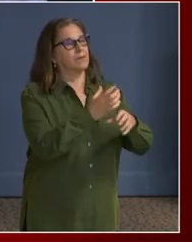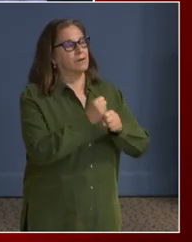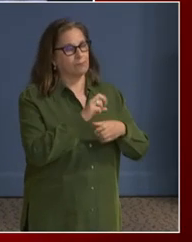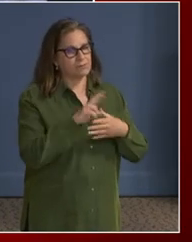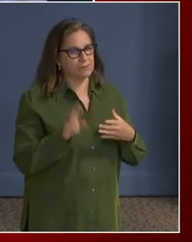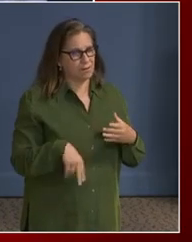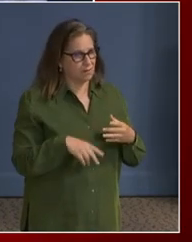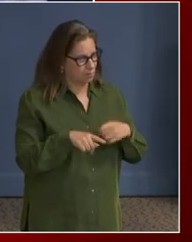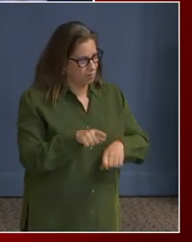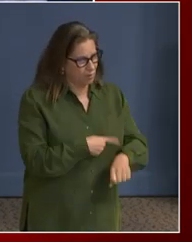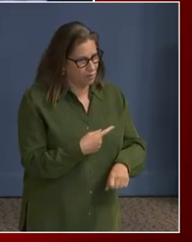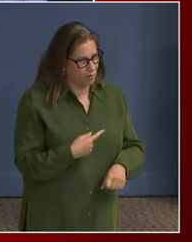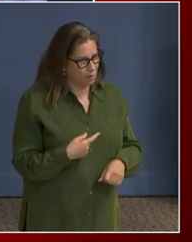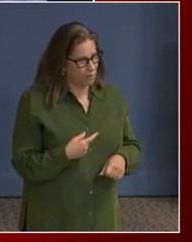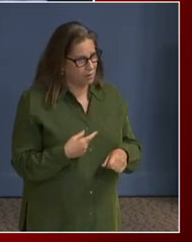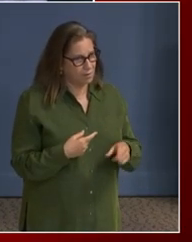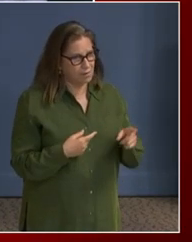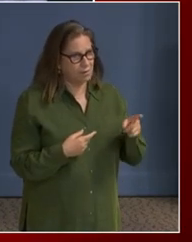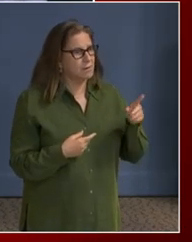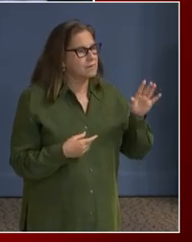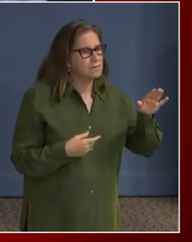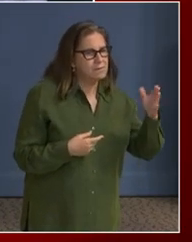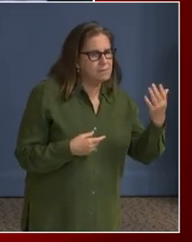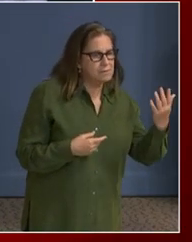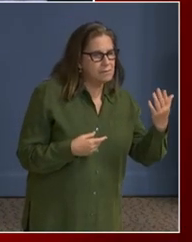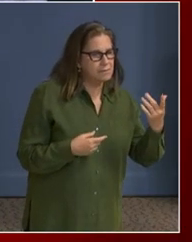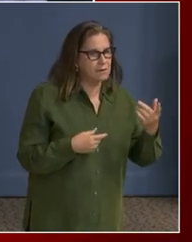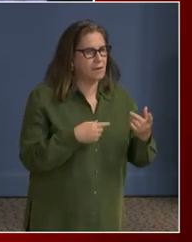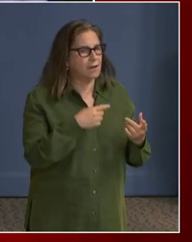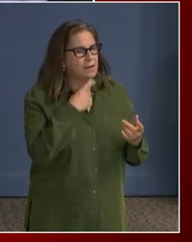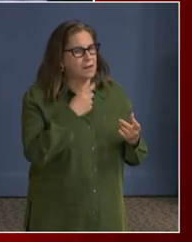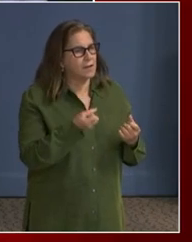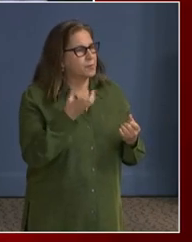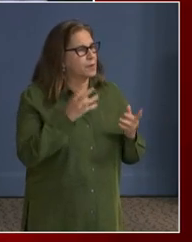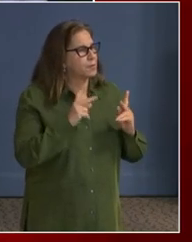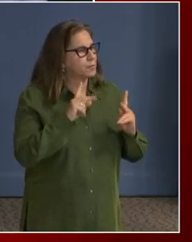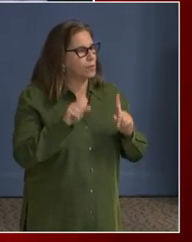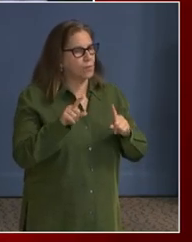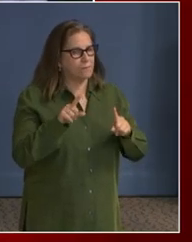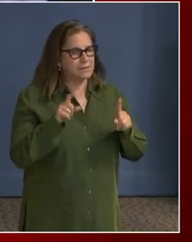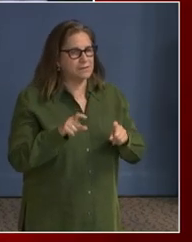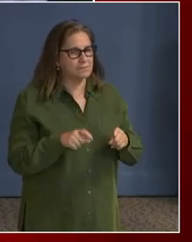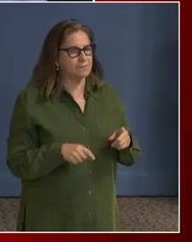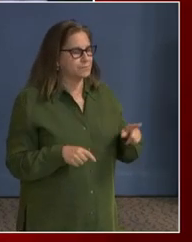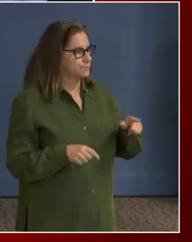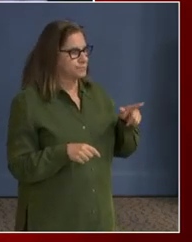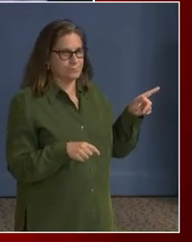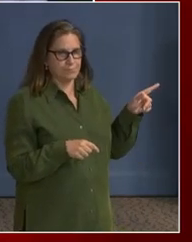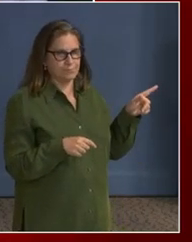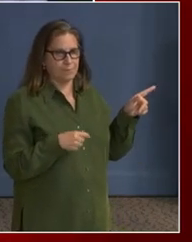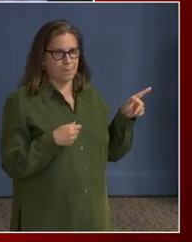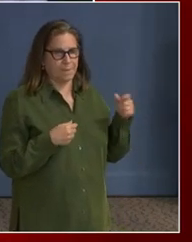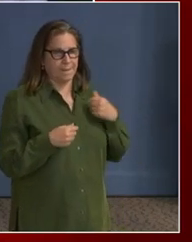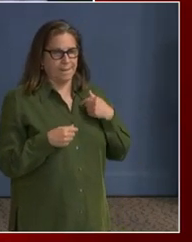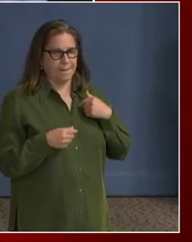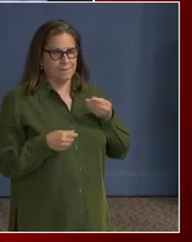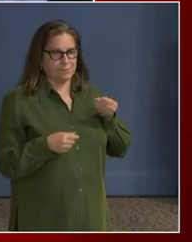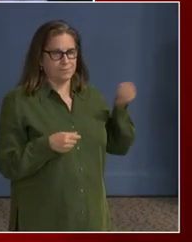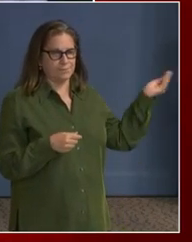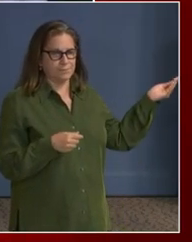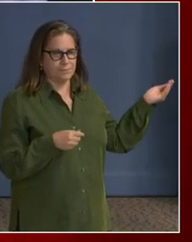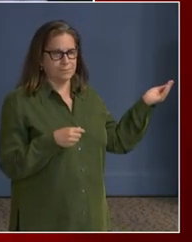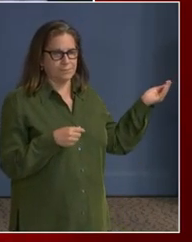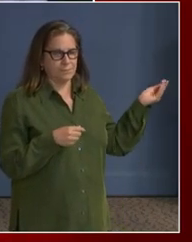last part of your question. How many people you're seeing going to get tested now? Okay, I'm going to ask Chris Geldhart to come